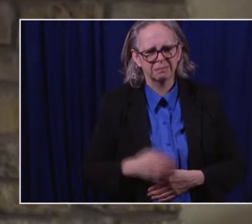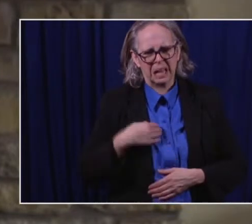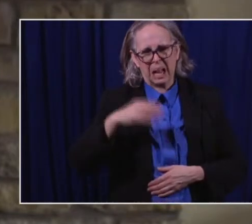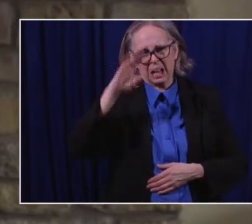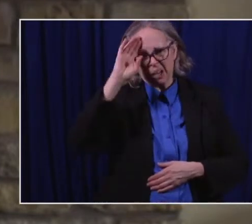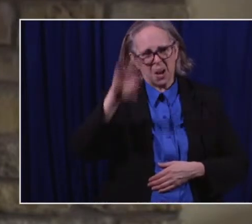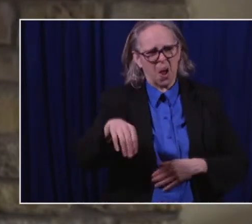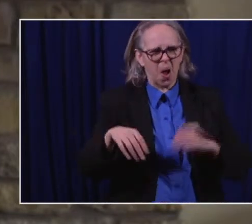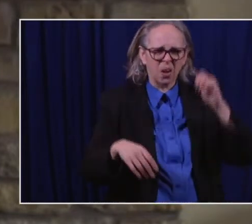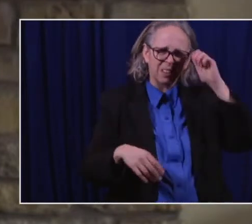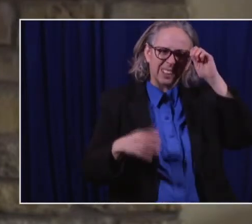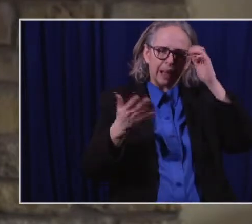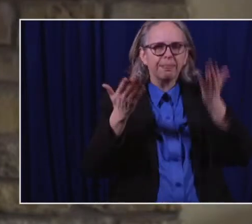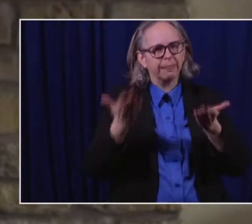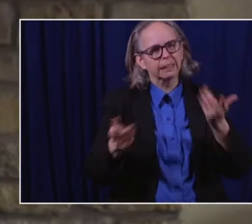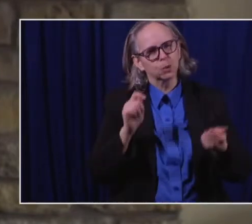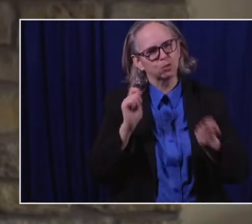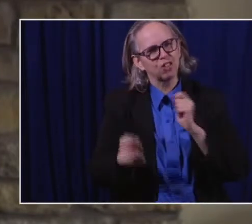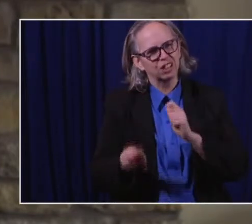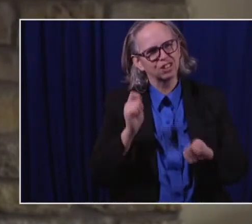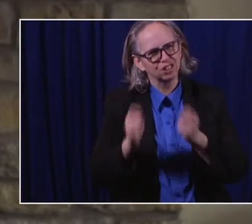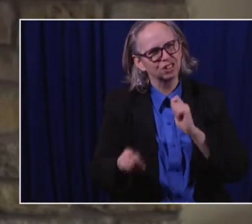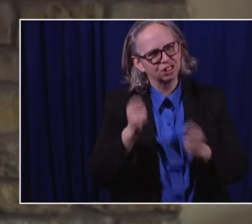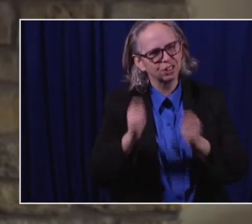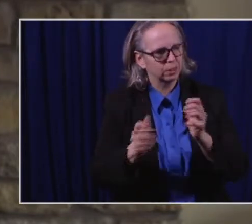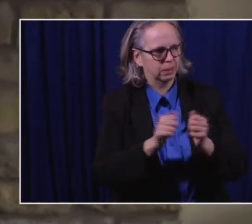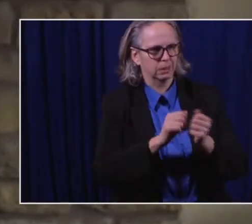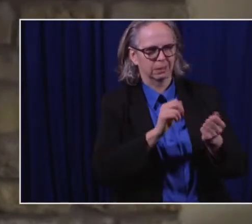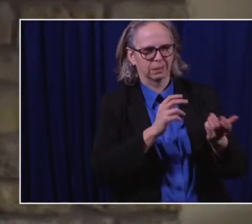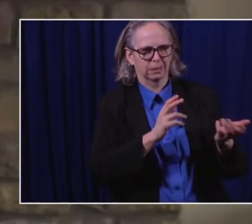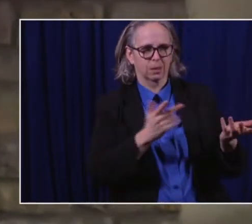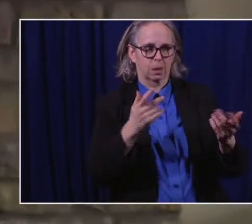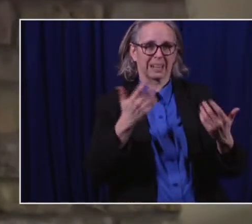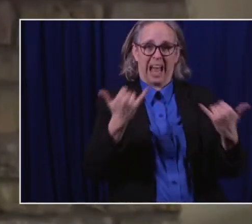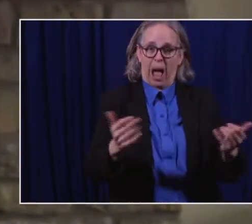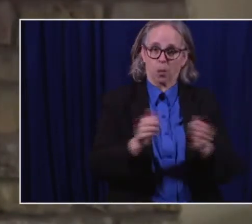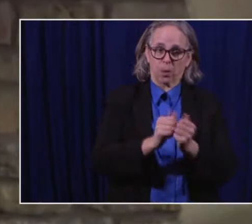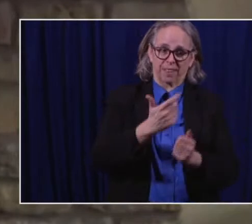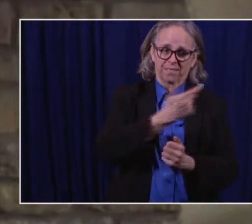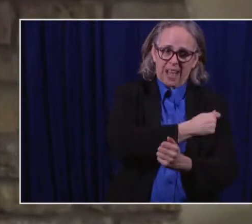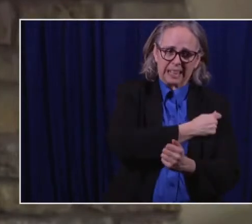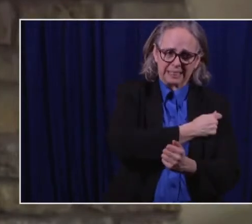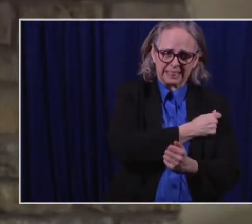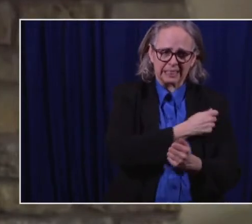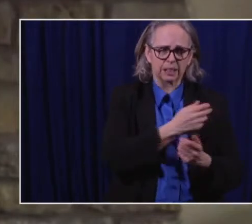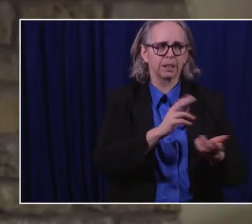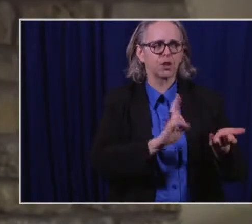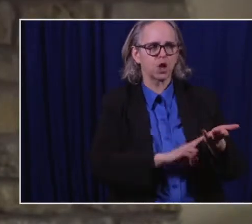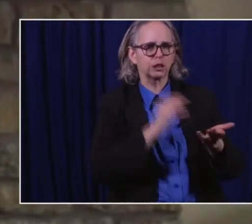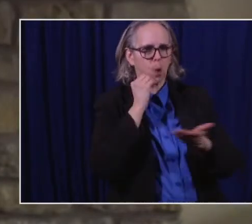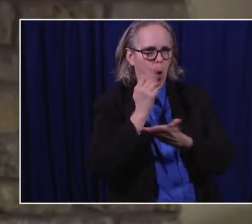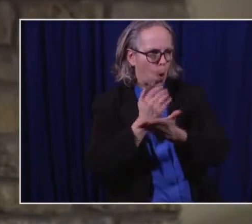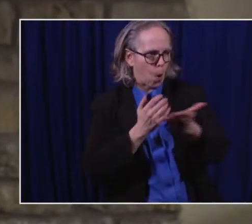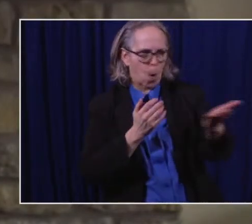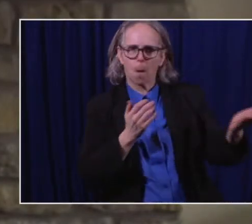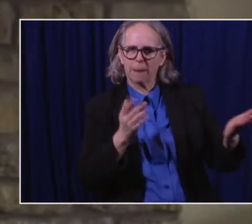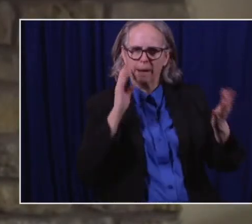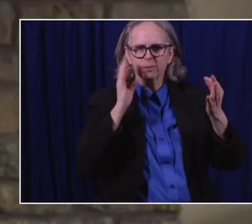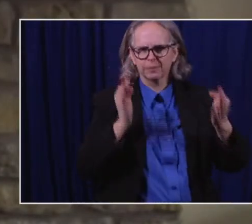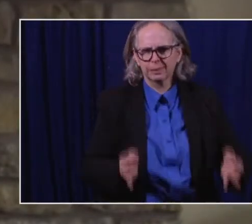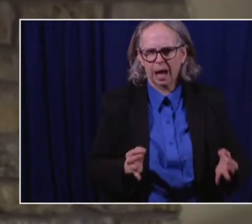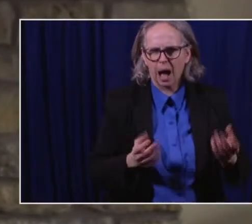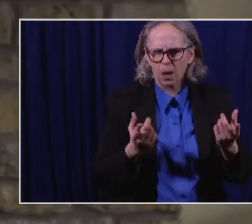people now having been vaccinated in nursing homes. And again, it's why, we continue to